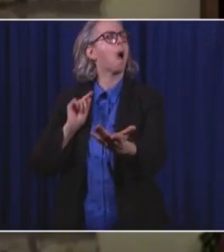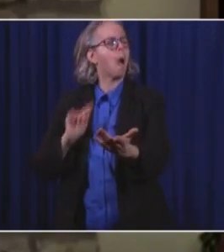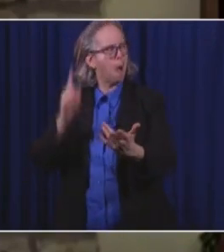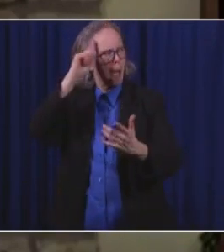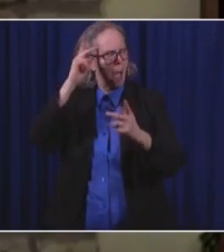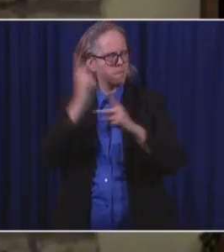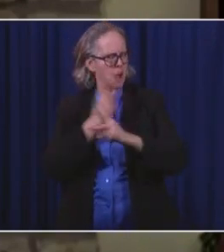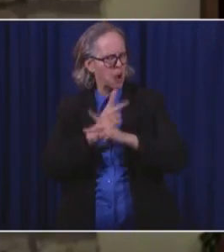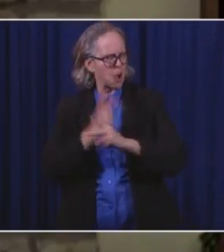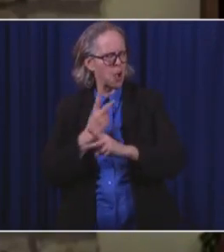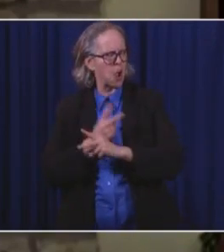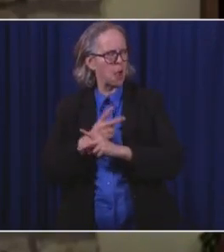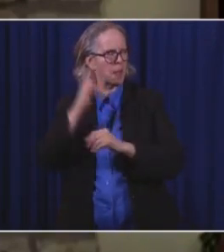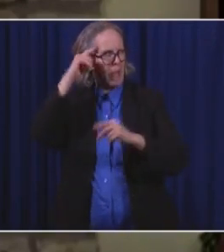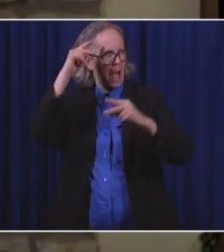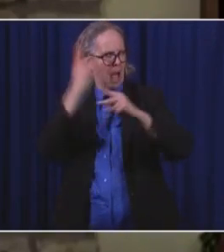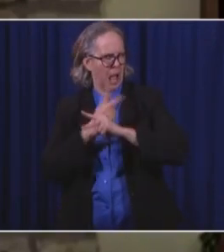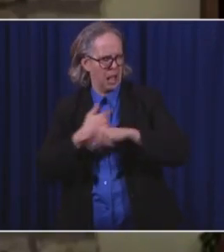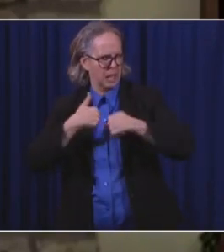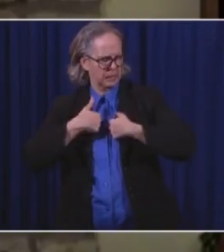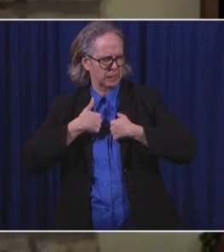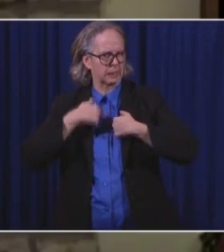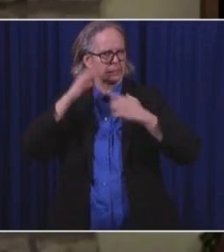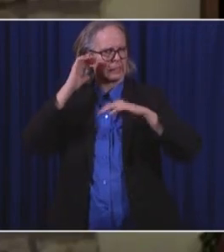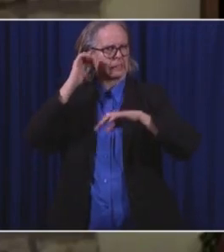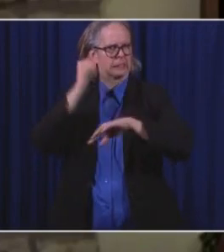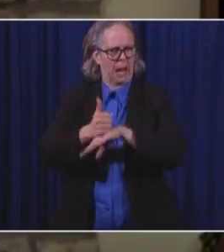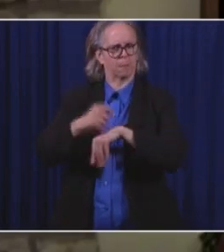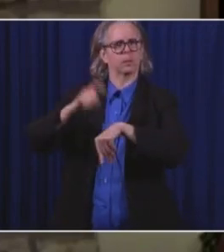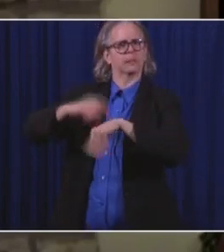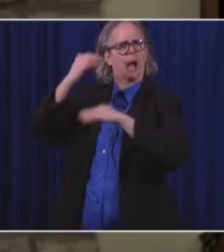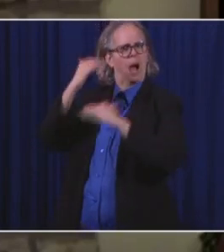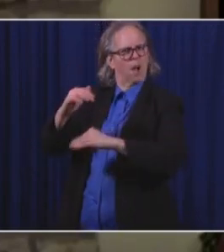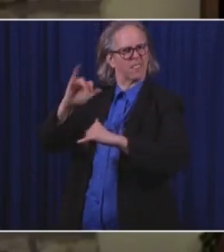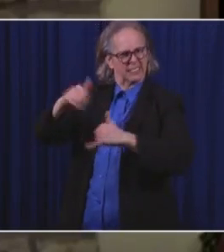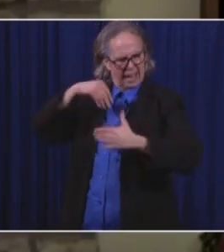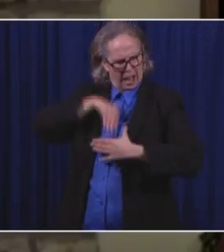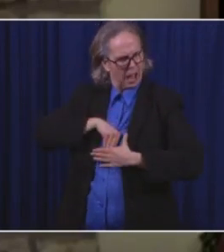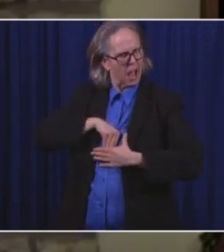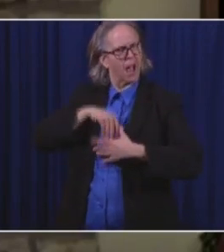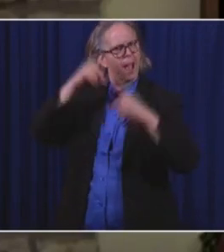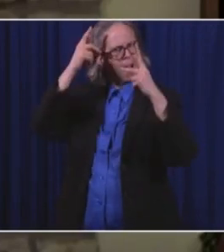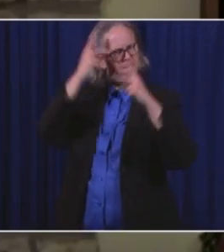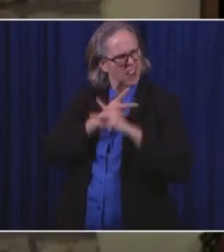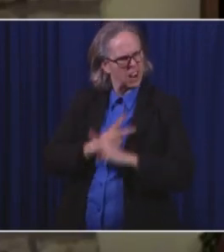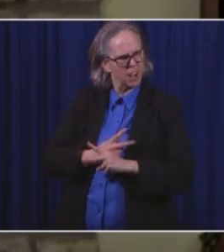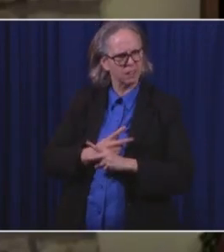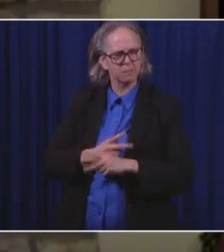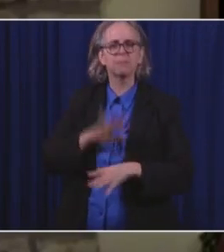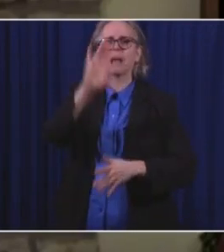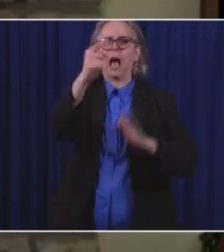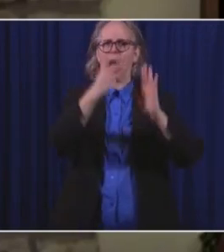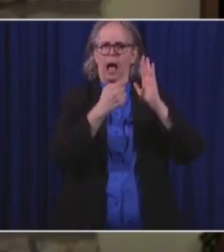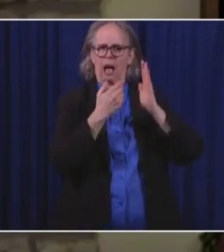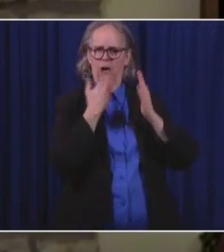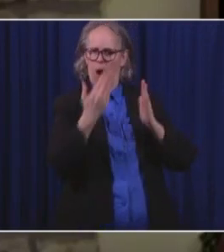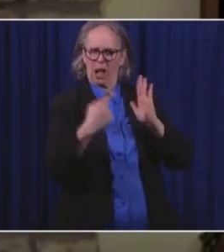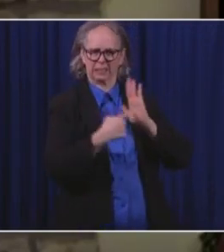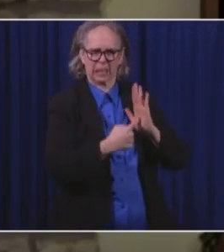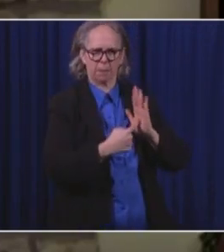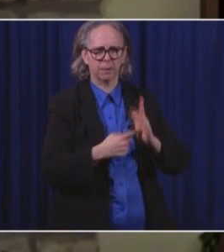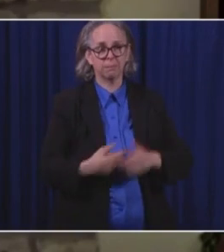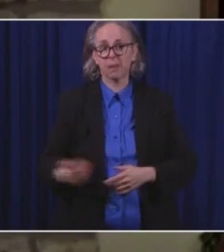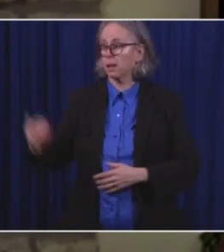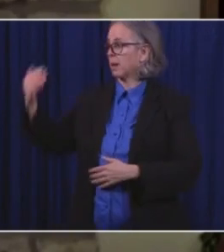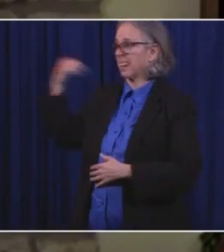out mingling, you're going to knock it down. A prime example is if you look at what happened in March, where that really was